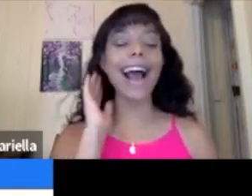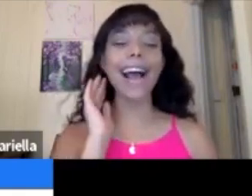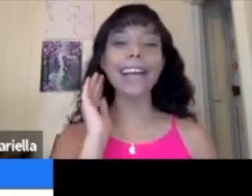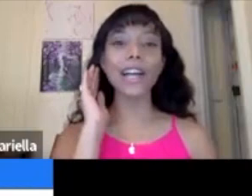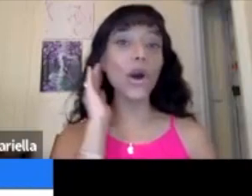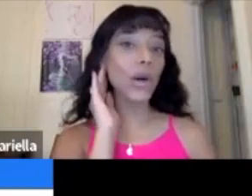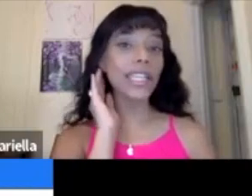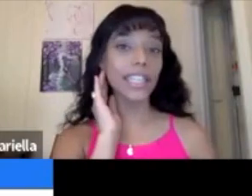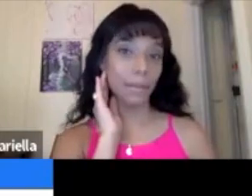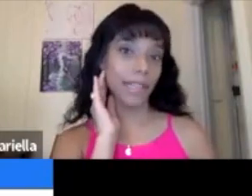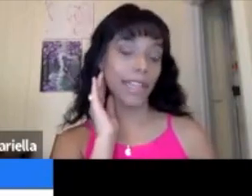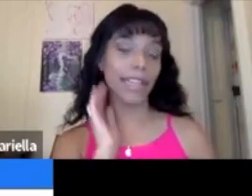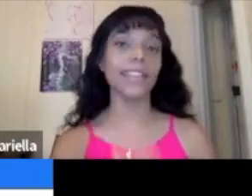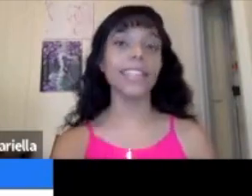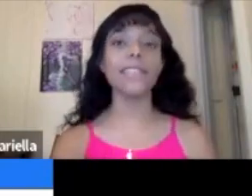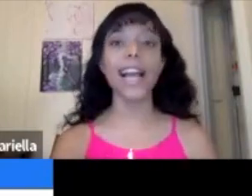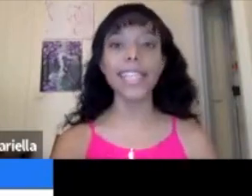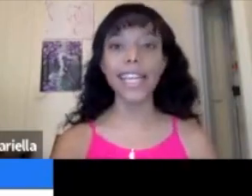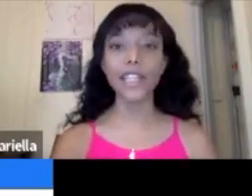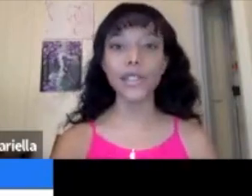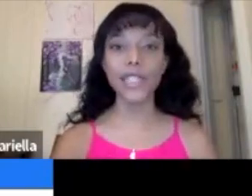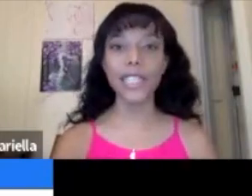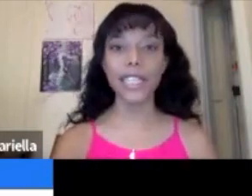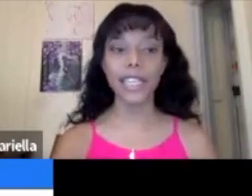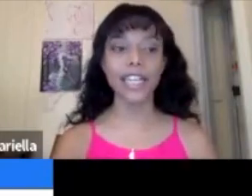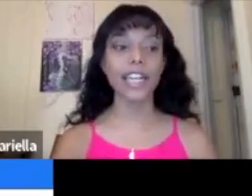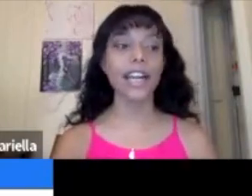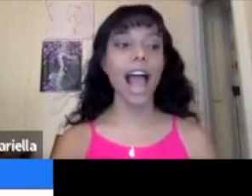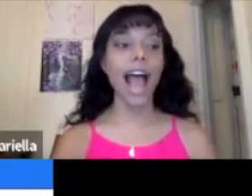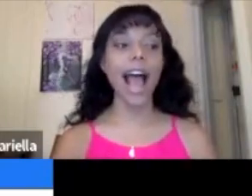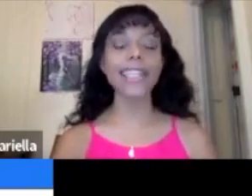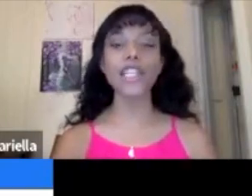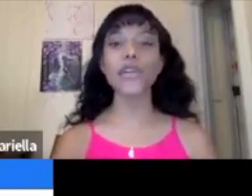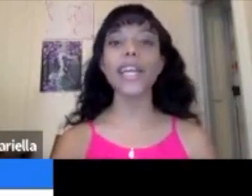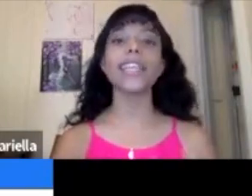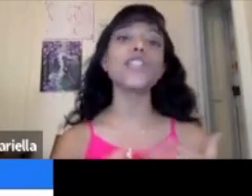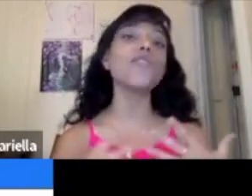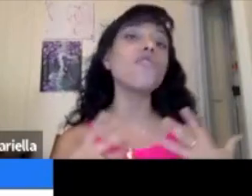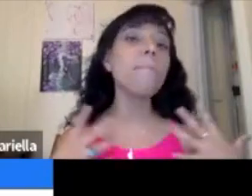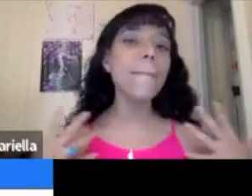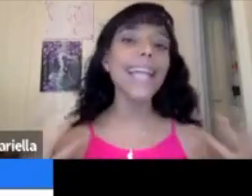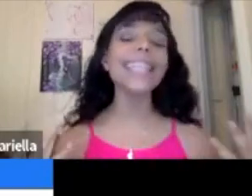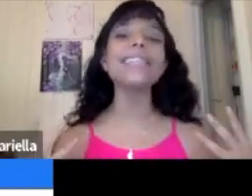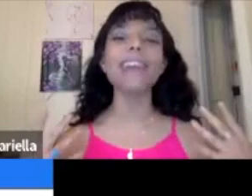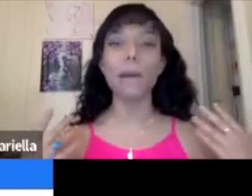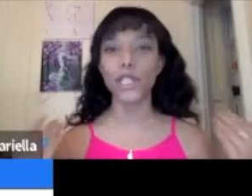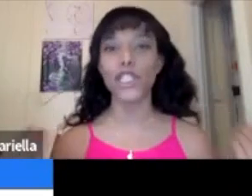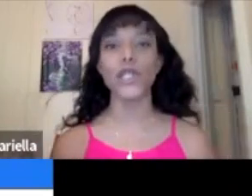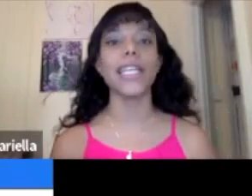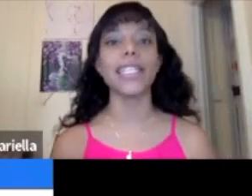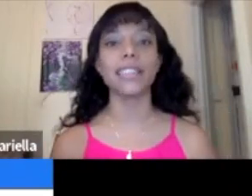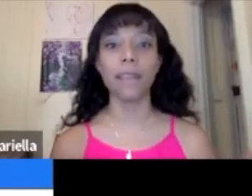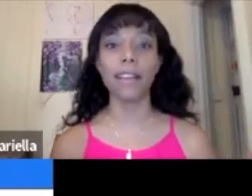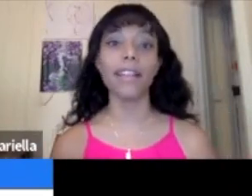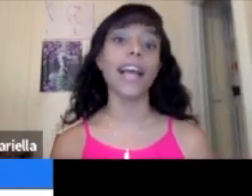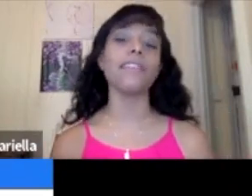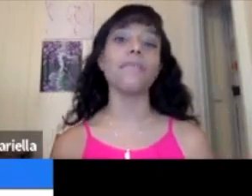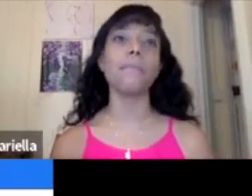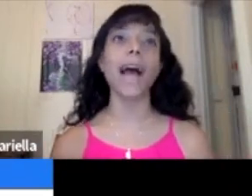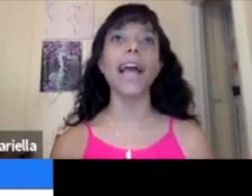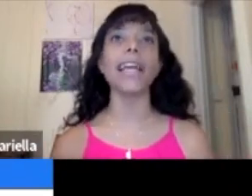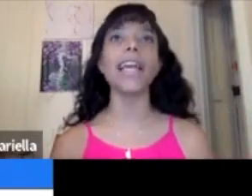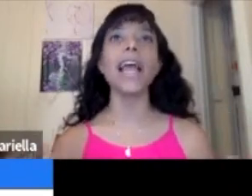and the cochlear implant, the device that I use to hear, has created tremendous opportunities in my